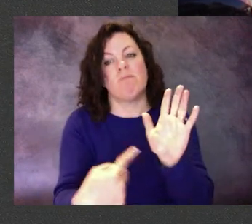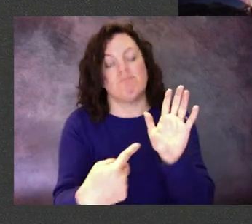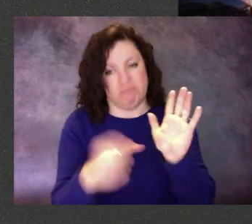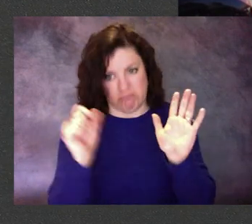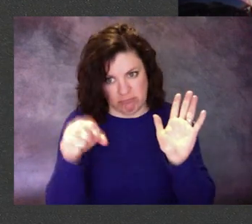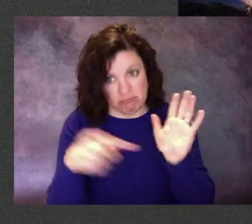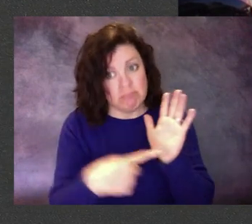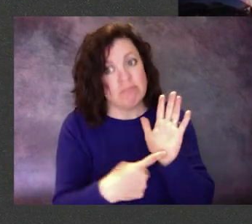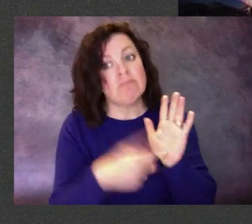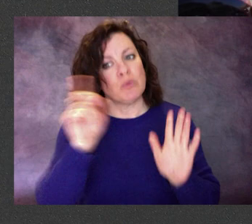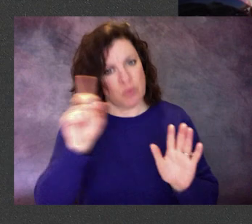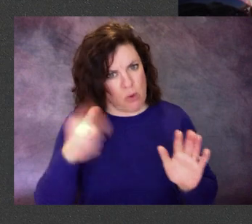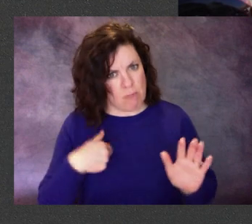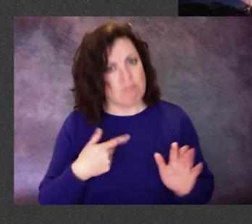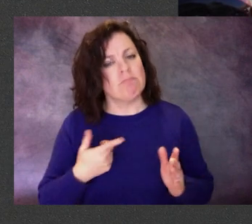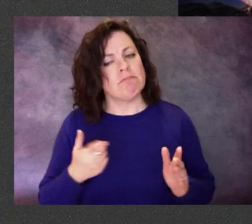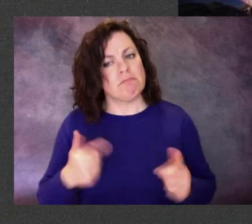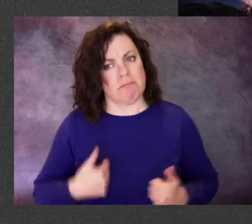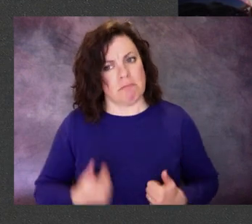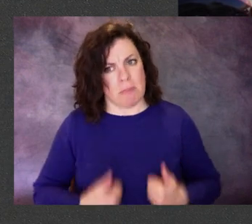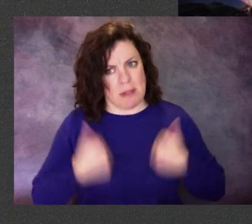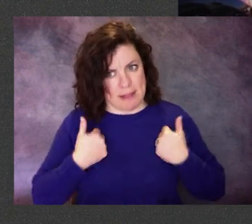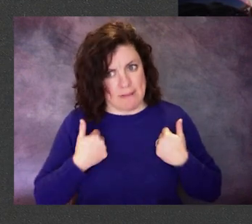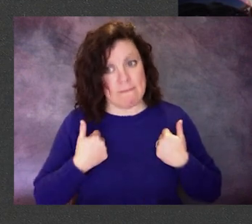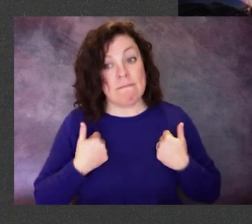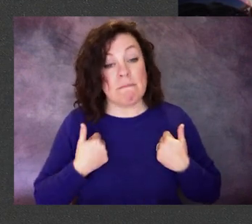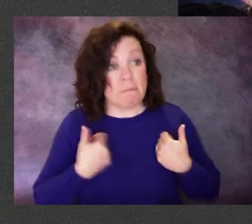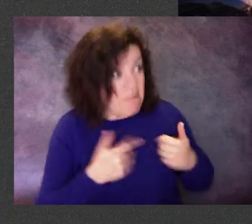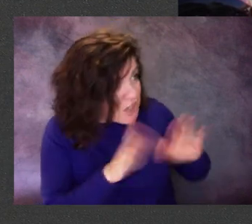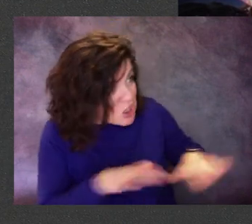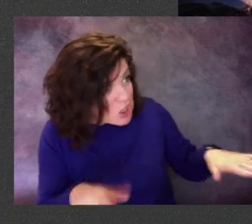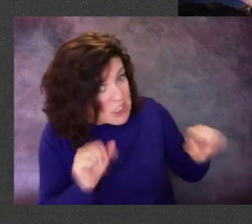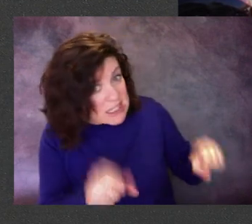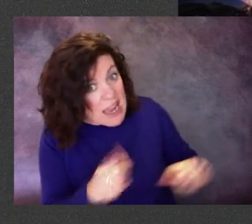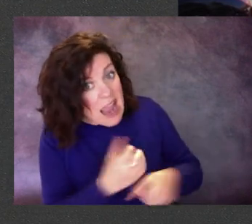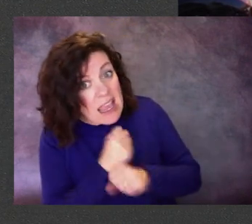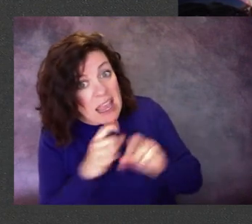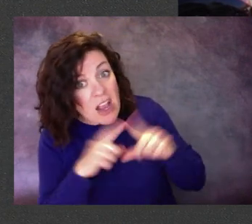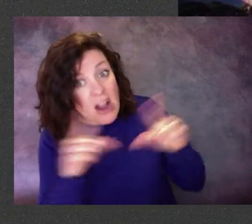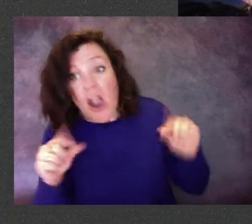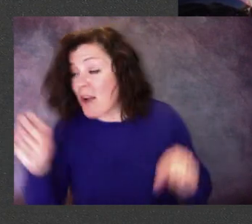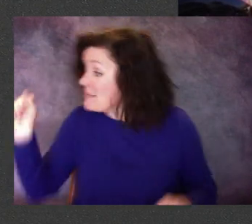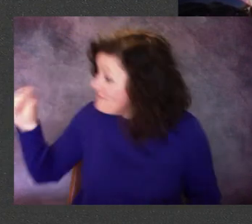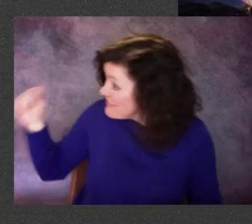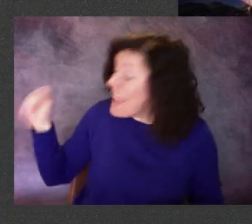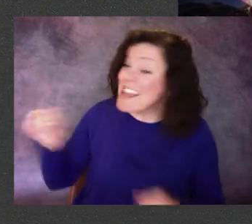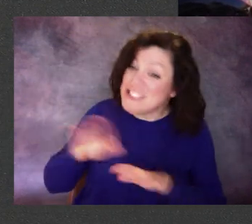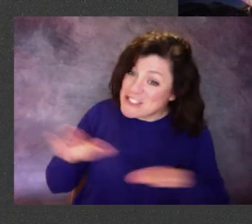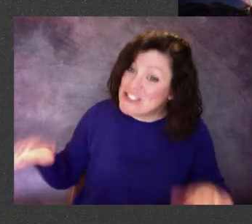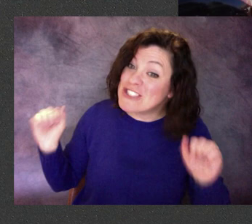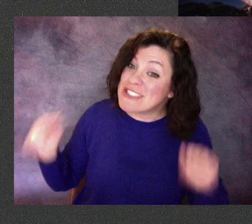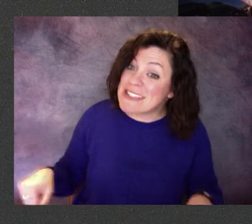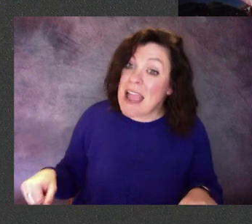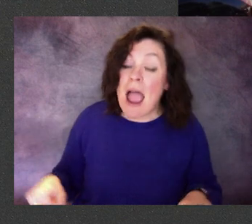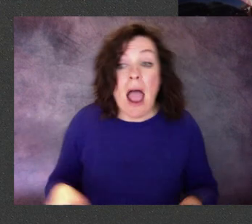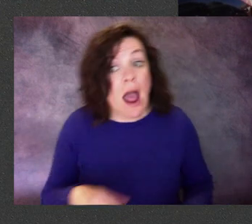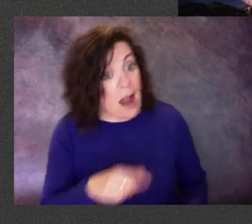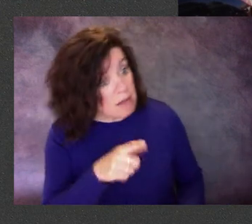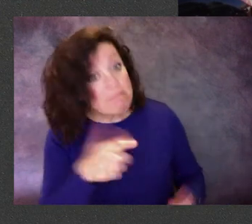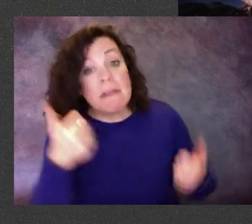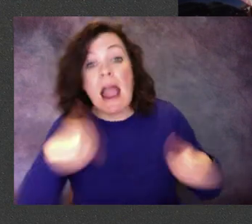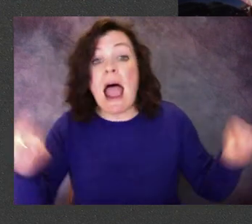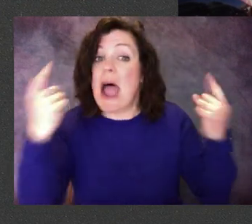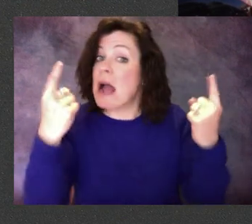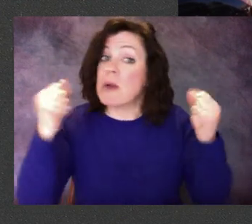serious. It shows where you live. That works perfect for us. You mean children can get them too? Oh my gosh, yeah. Oh my if you are alive, you can have a